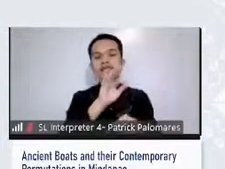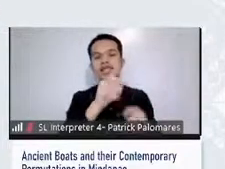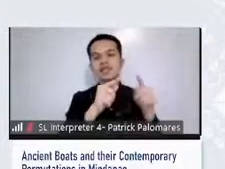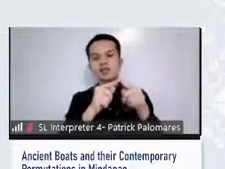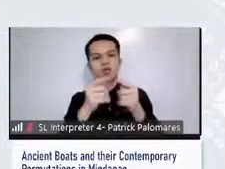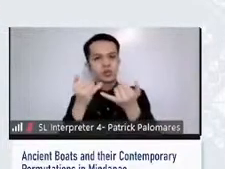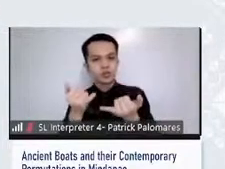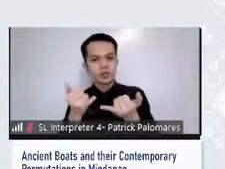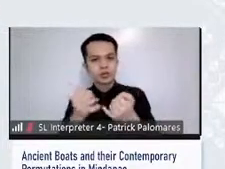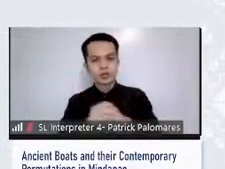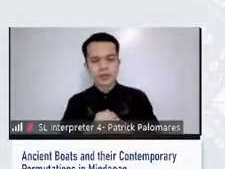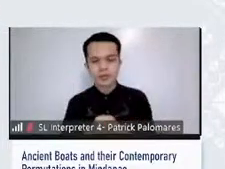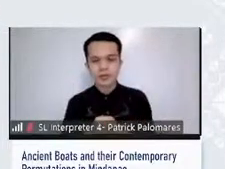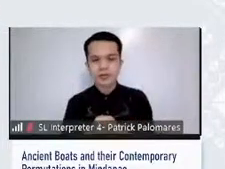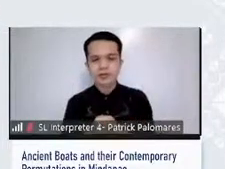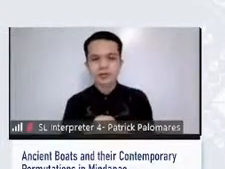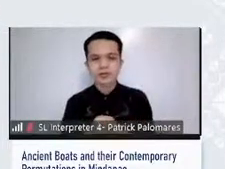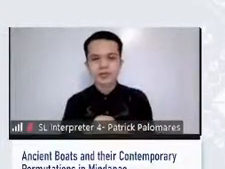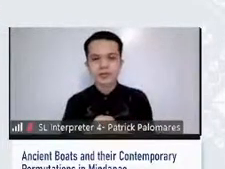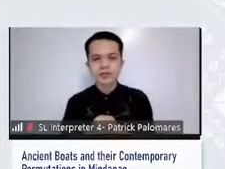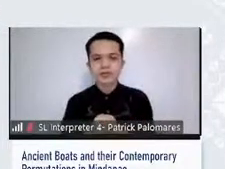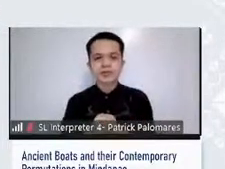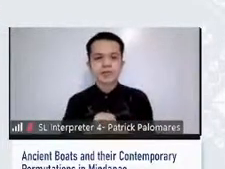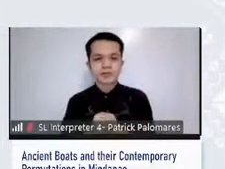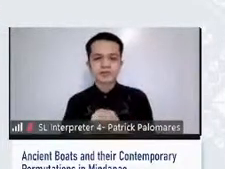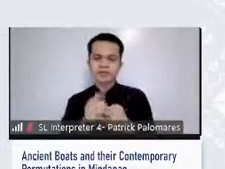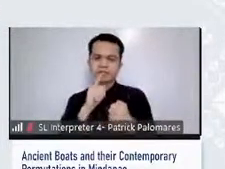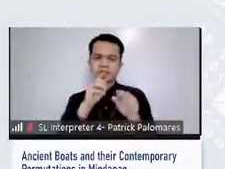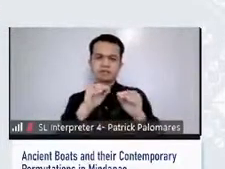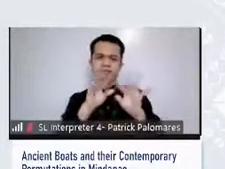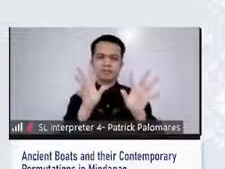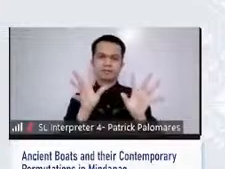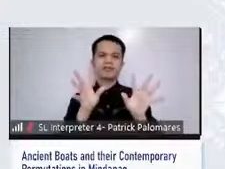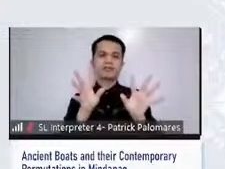It is very clear that only the Agusan channel is still flowing